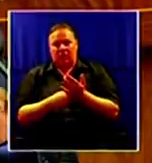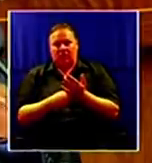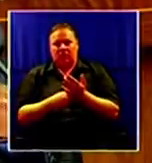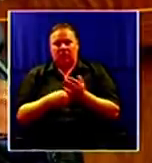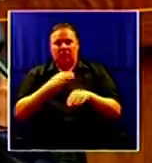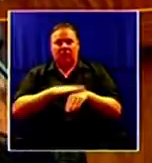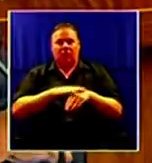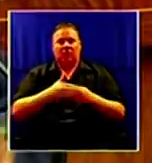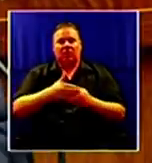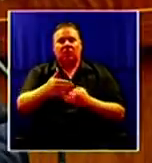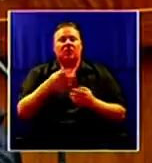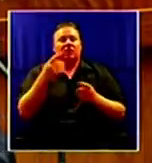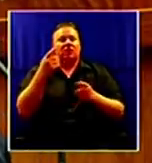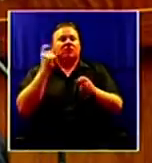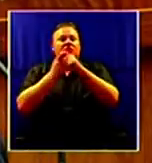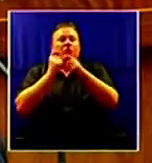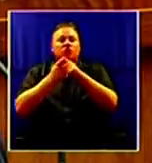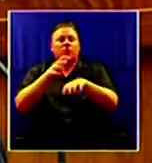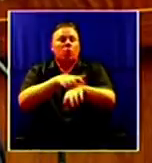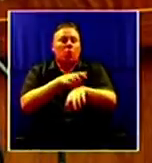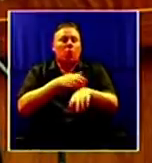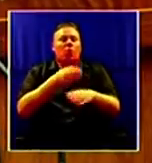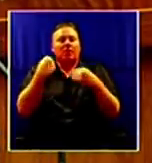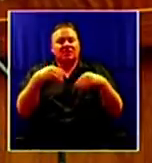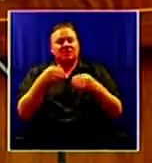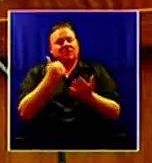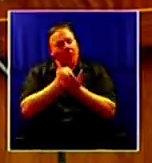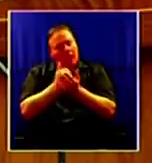township and rural enterprises.